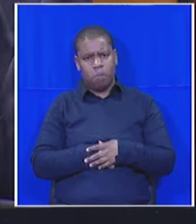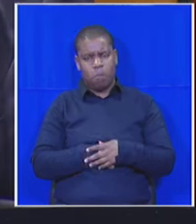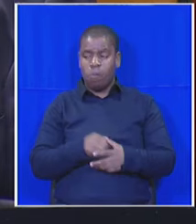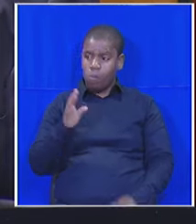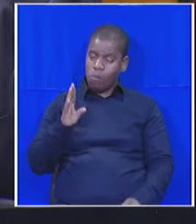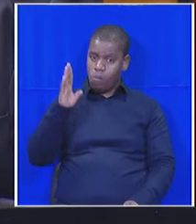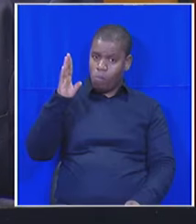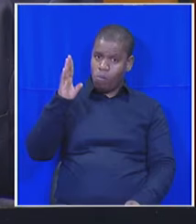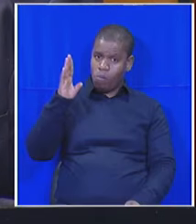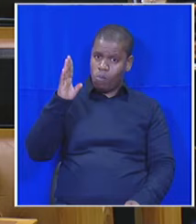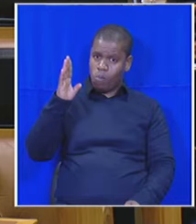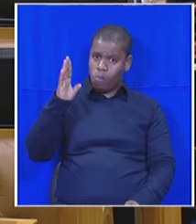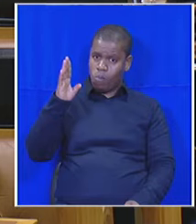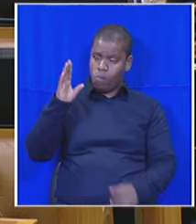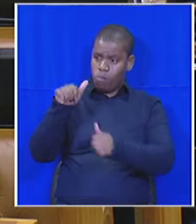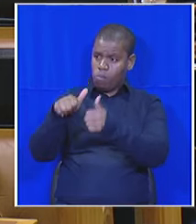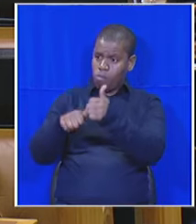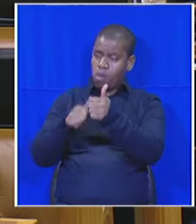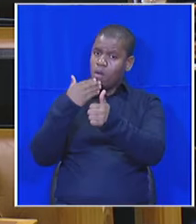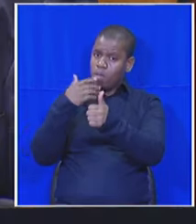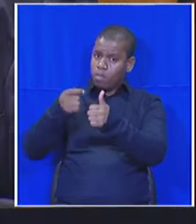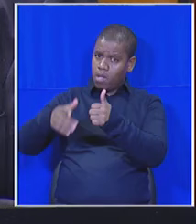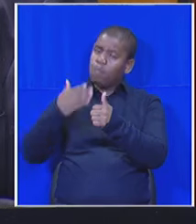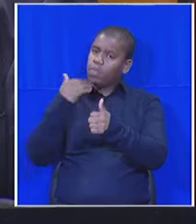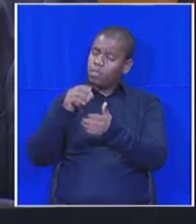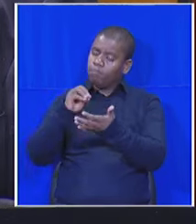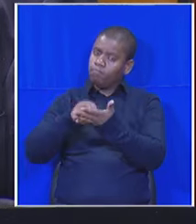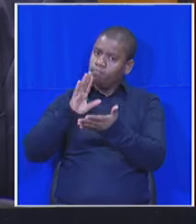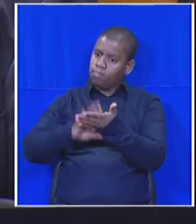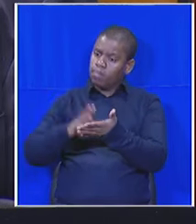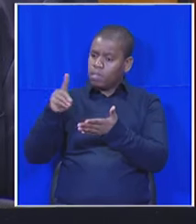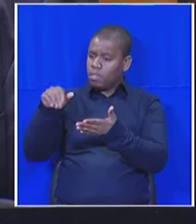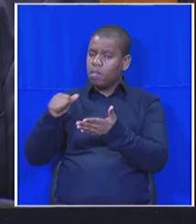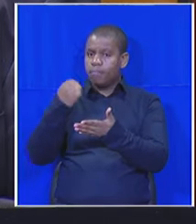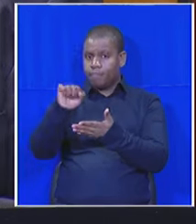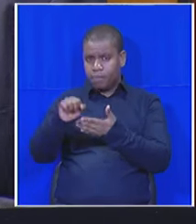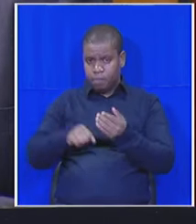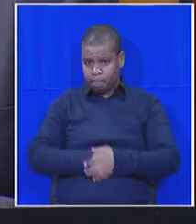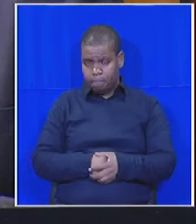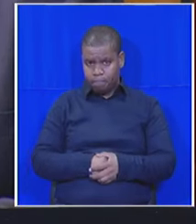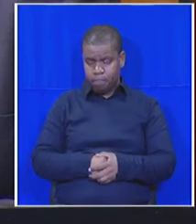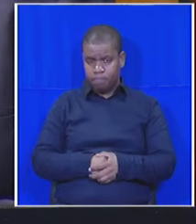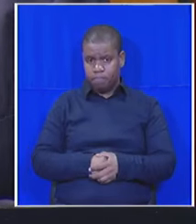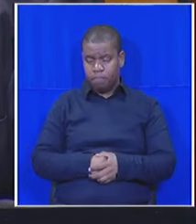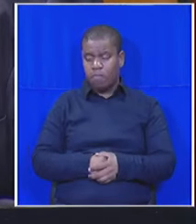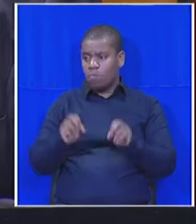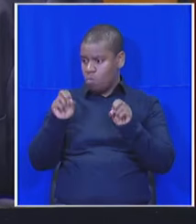Deputy Speaker, please note the objection of the DA. Thank you. We'll note the objections of the DA.